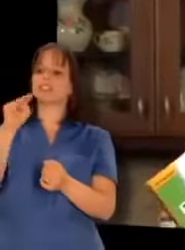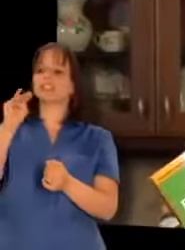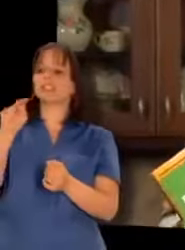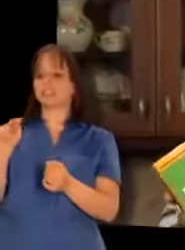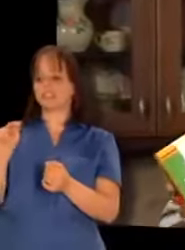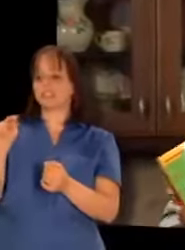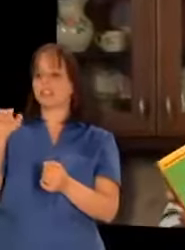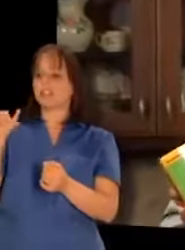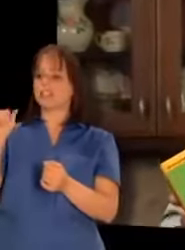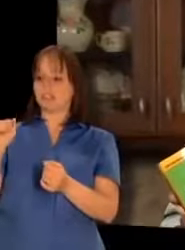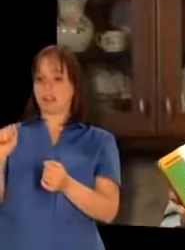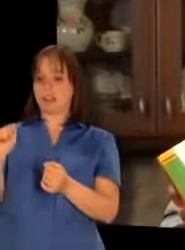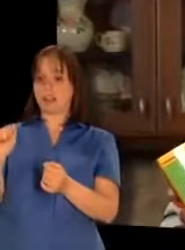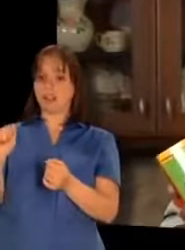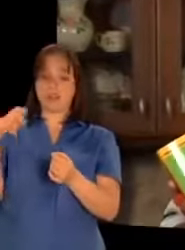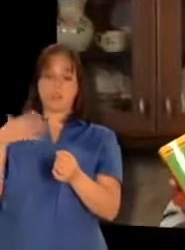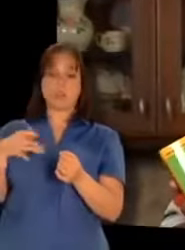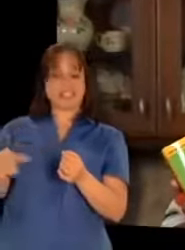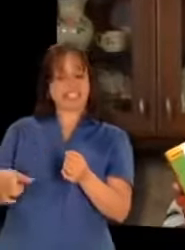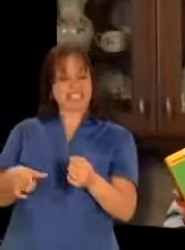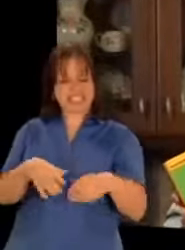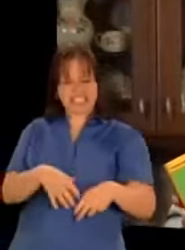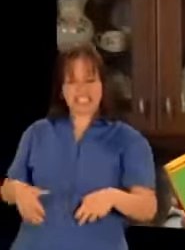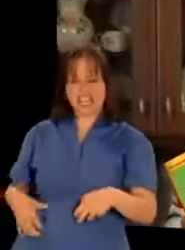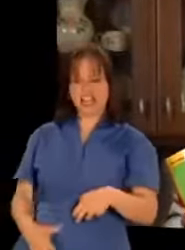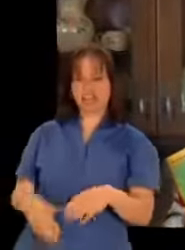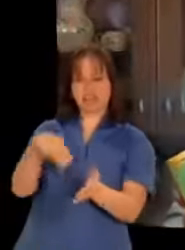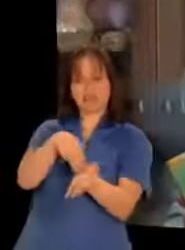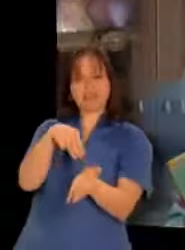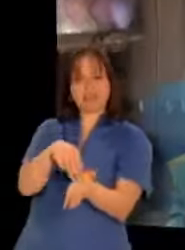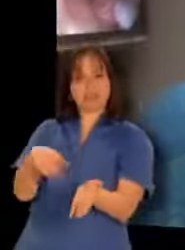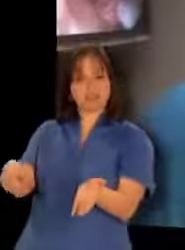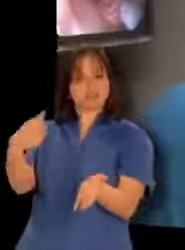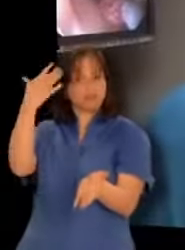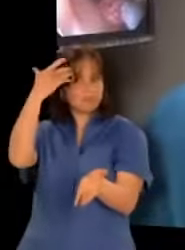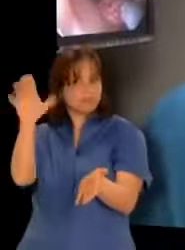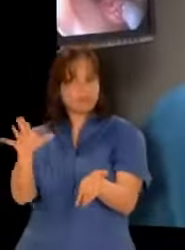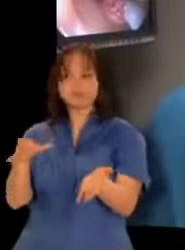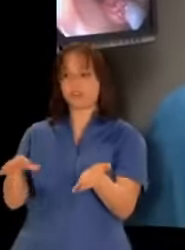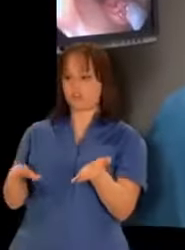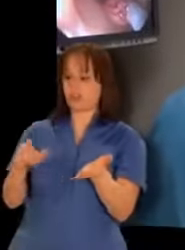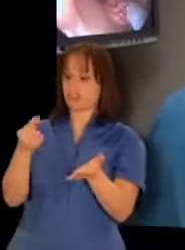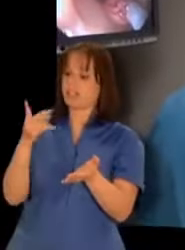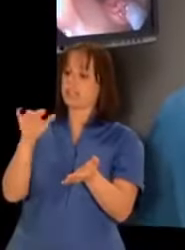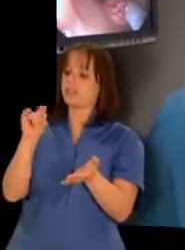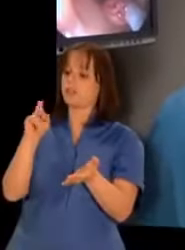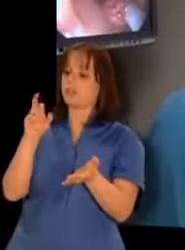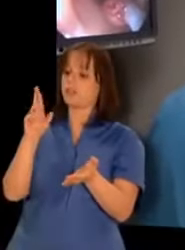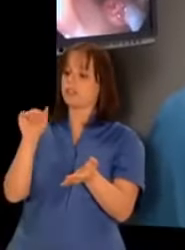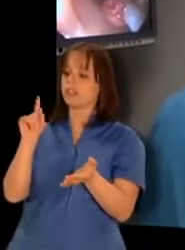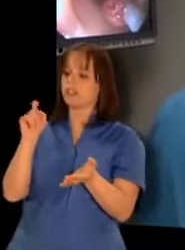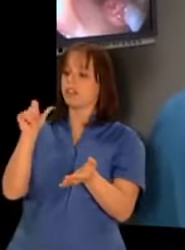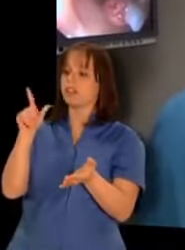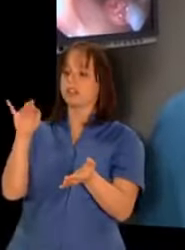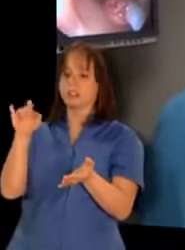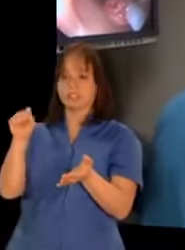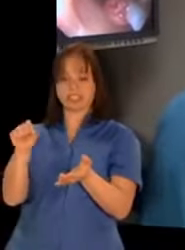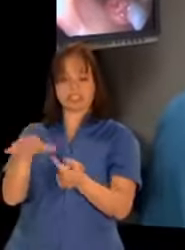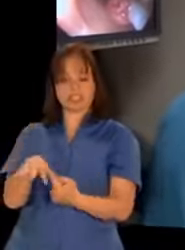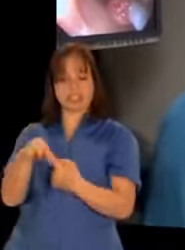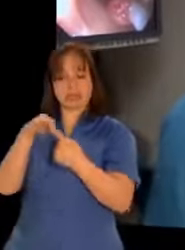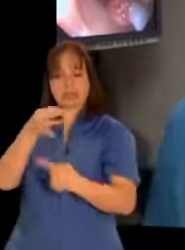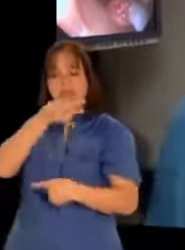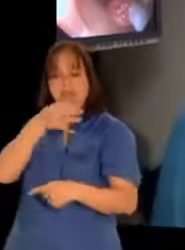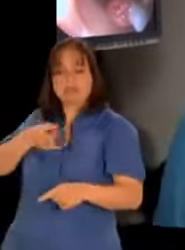Shinya, the world-renowned gastroenterologist. In case you don't know, a gastroenterologist is a doctor who